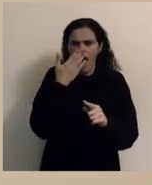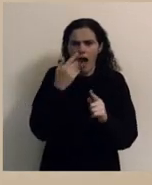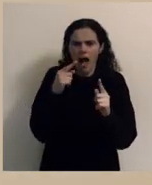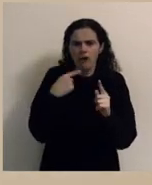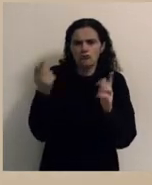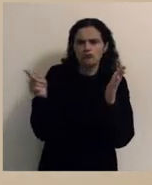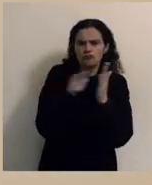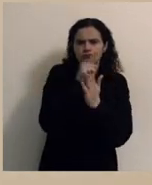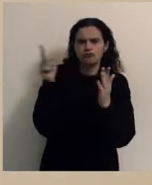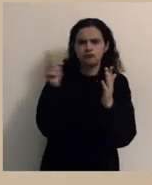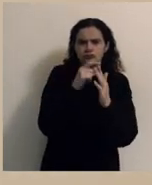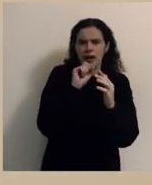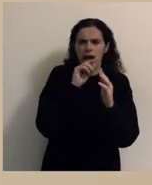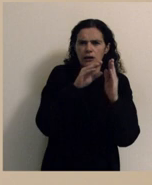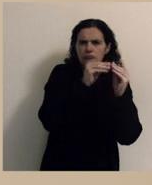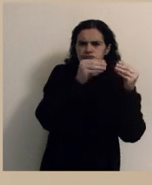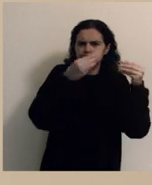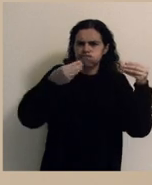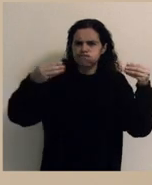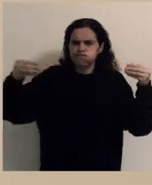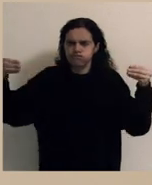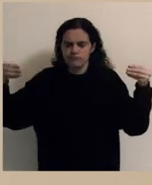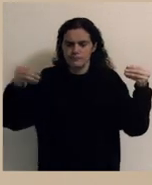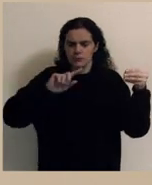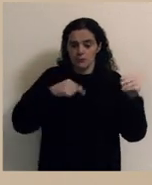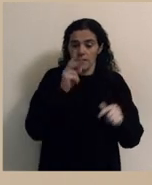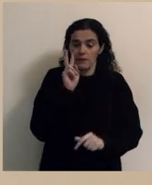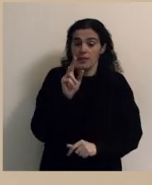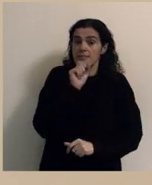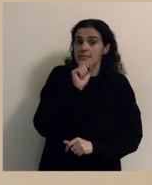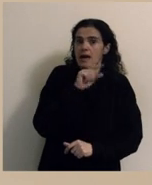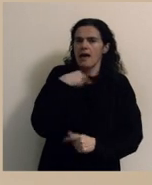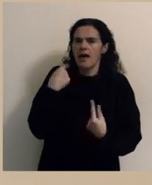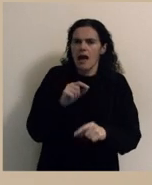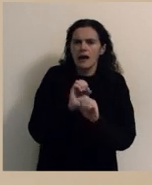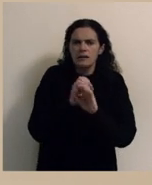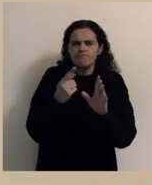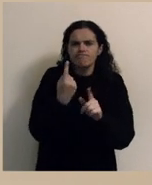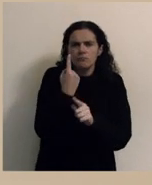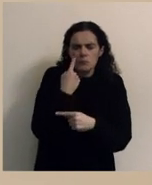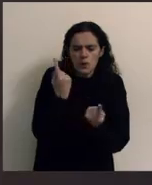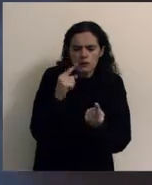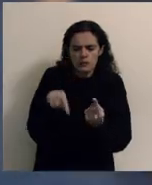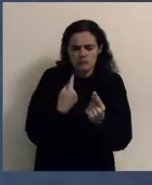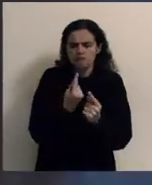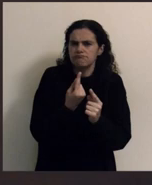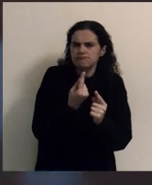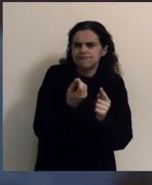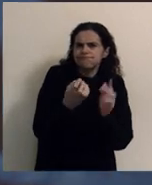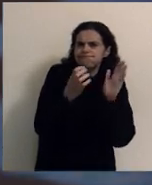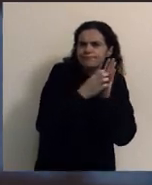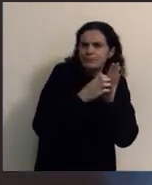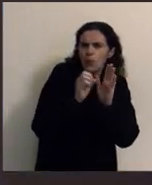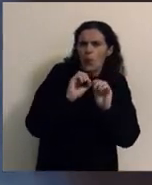been opened up. And what is so interesting is you can see that there are some very clear signs for